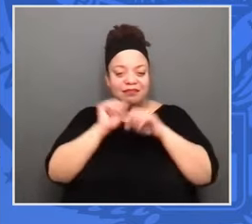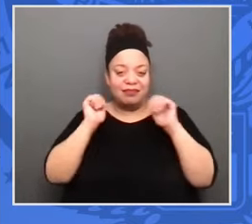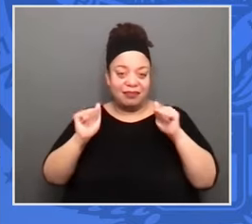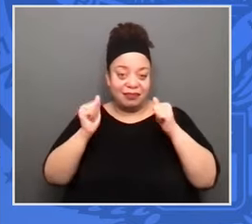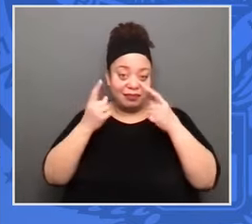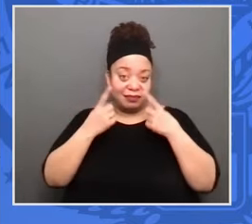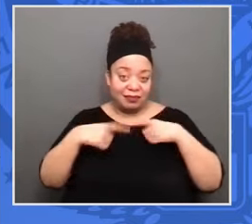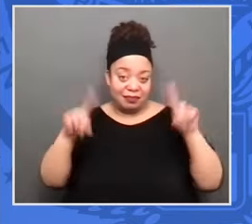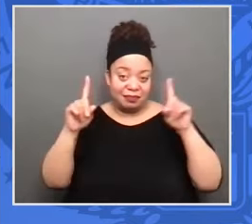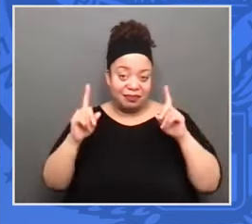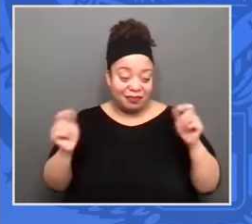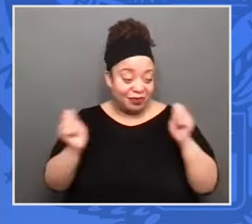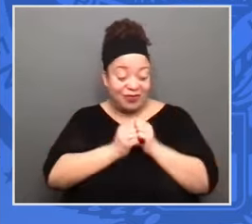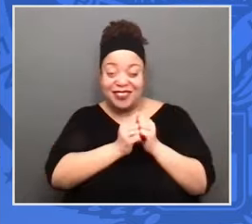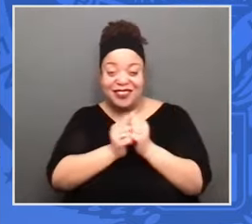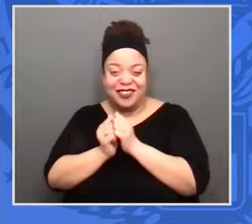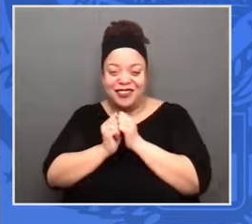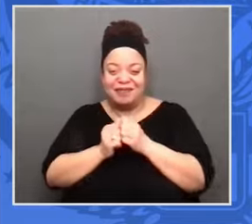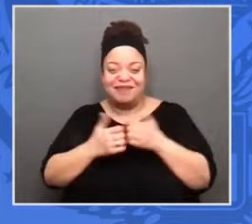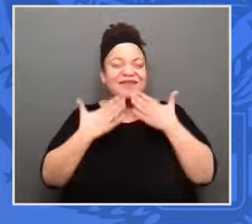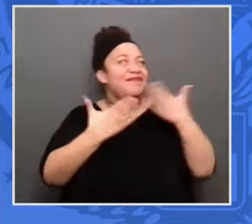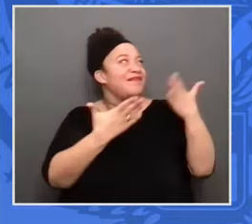America.